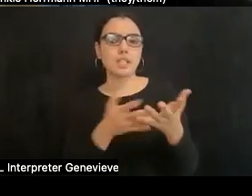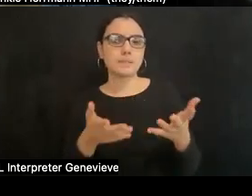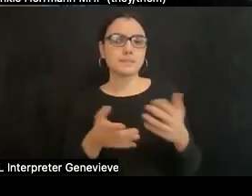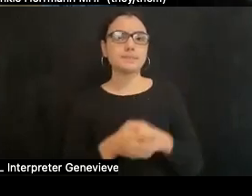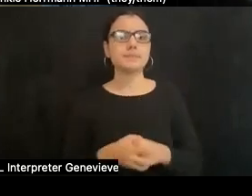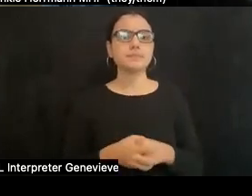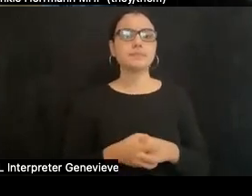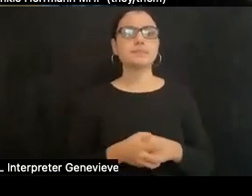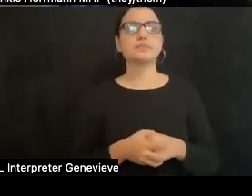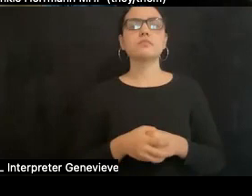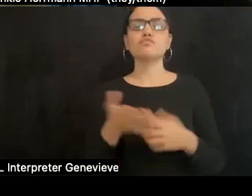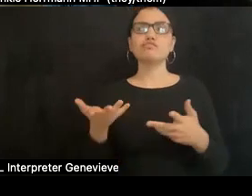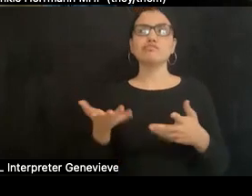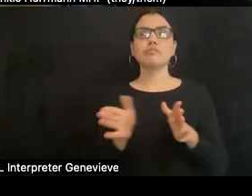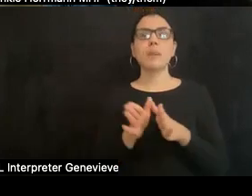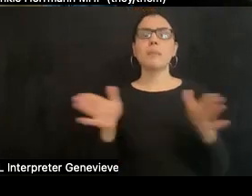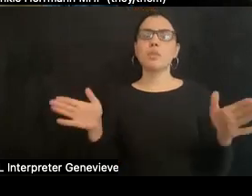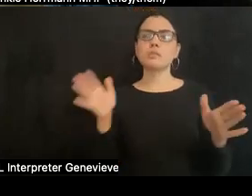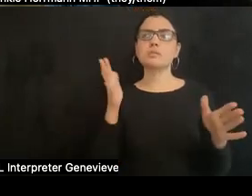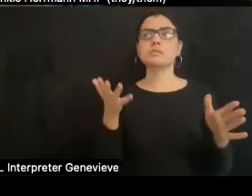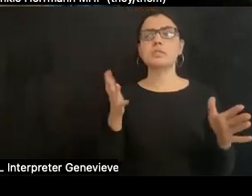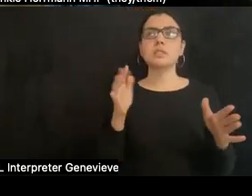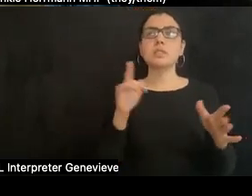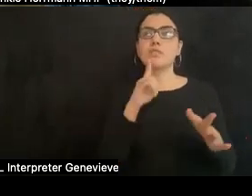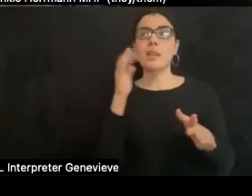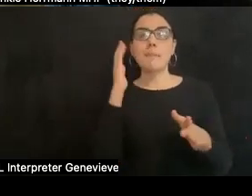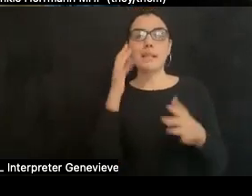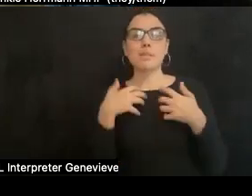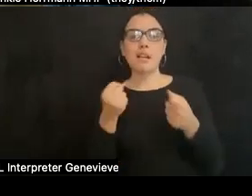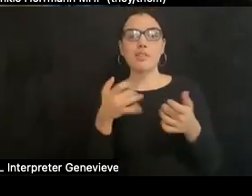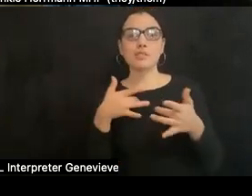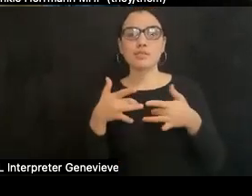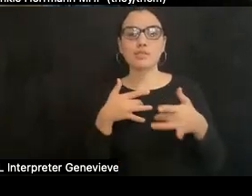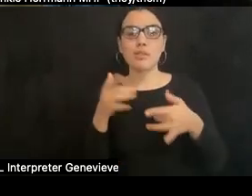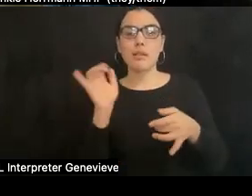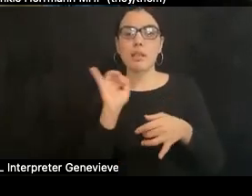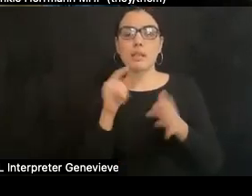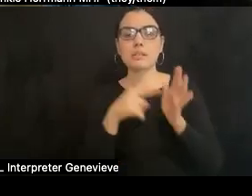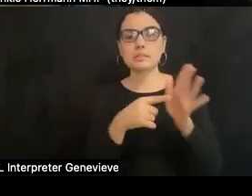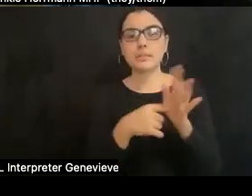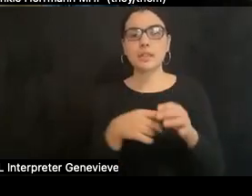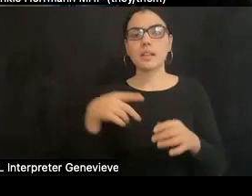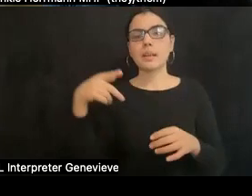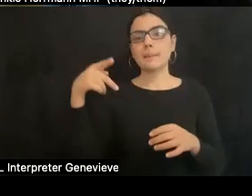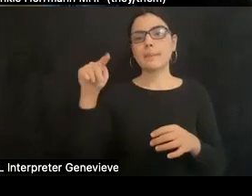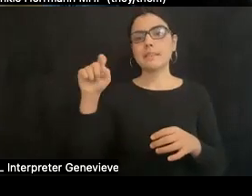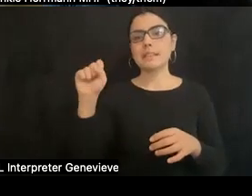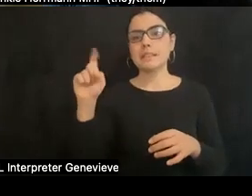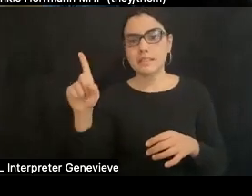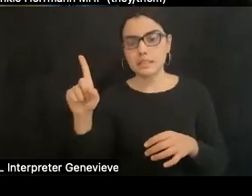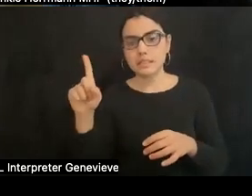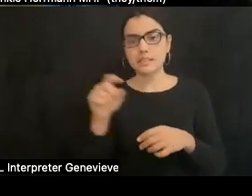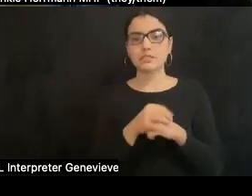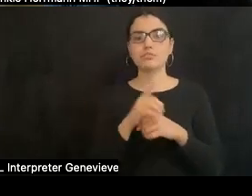How broad is it considered? So mental health concerns would be something like PTSD,